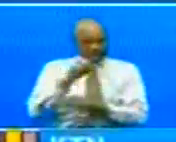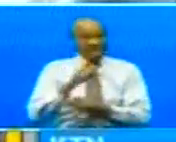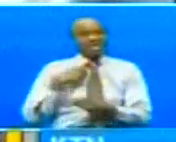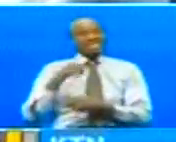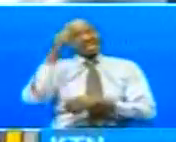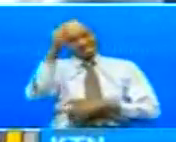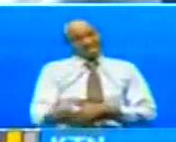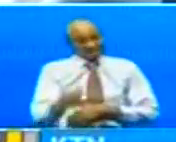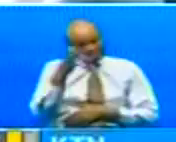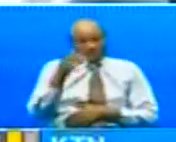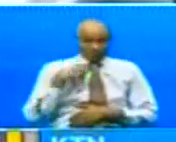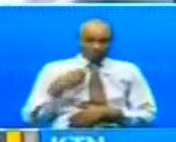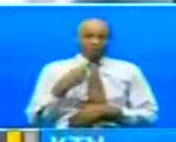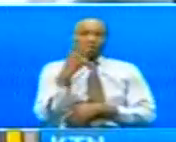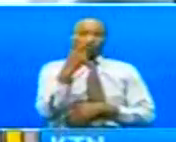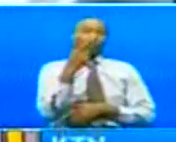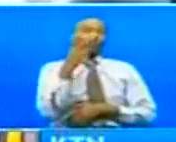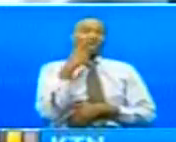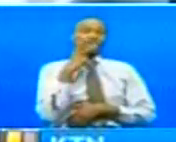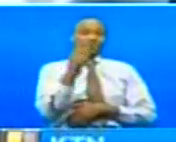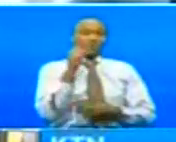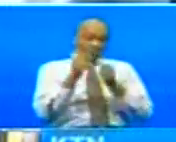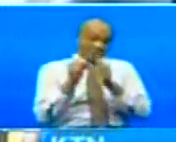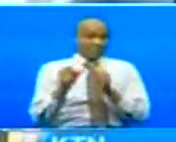to tackle 255.4 kilometers,